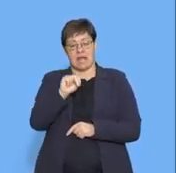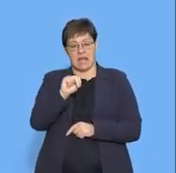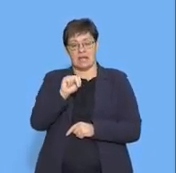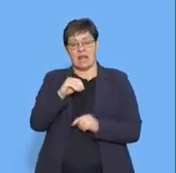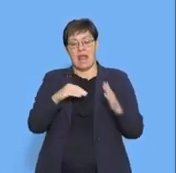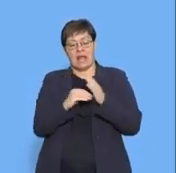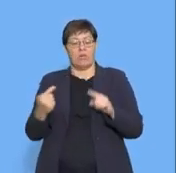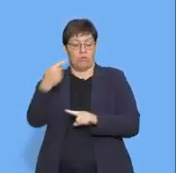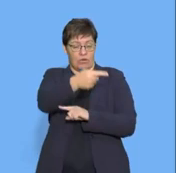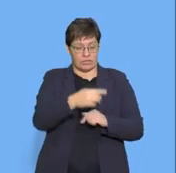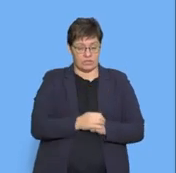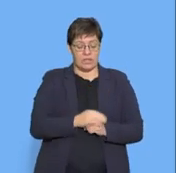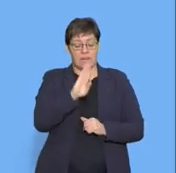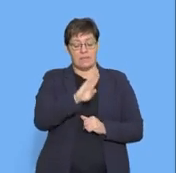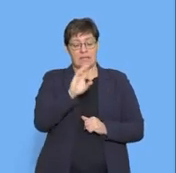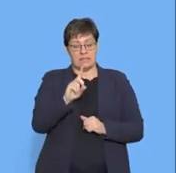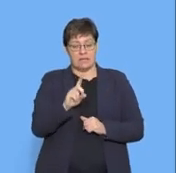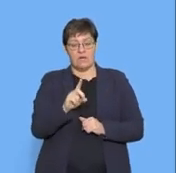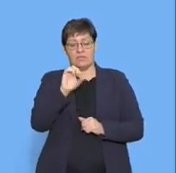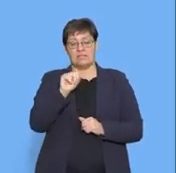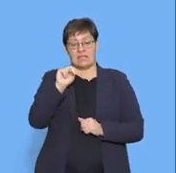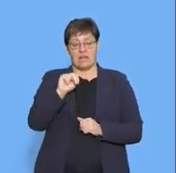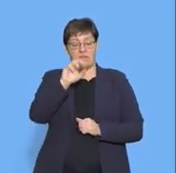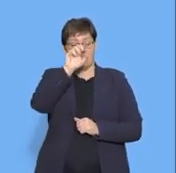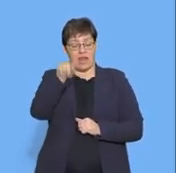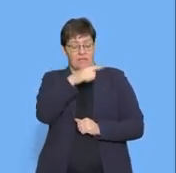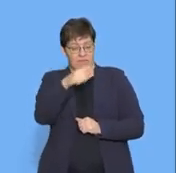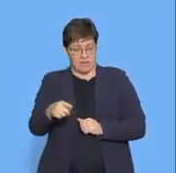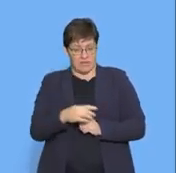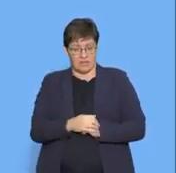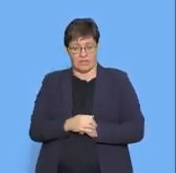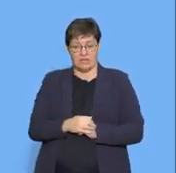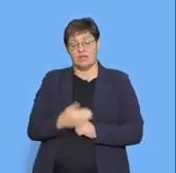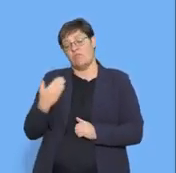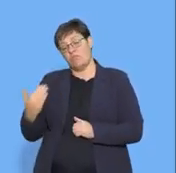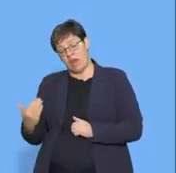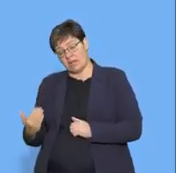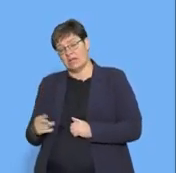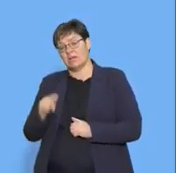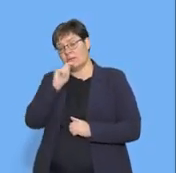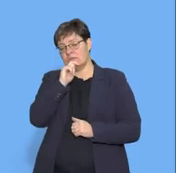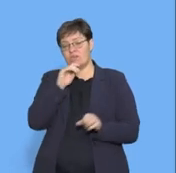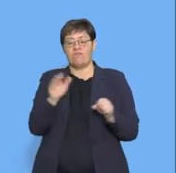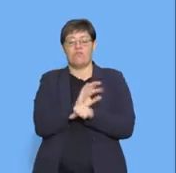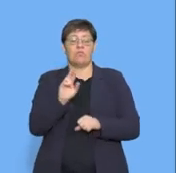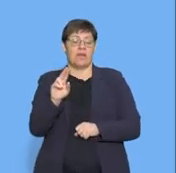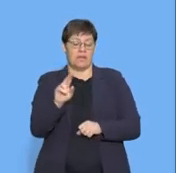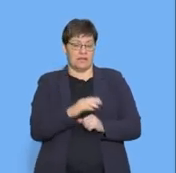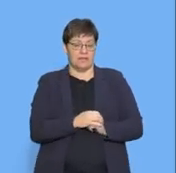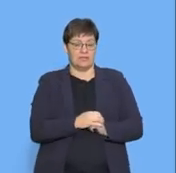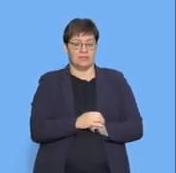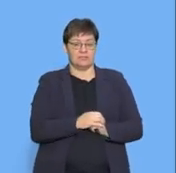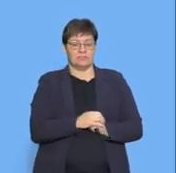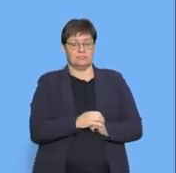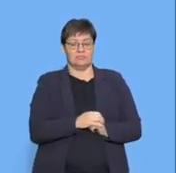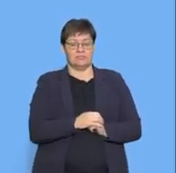using sine of the angle across it. So BD over sine of alpha, and then on the right hand side we're going to use our full